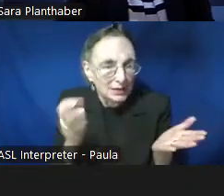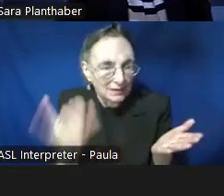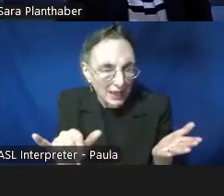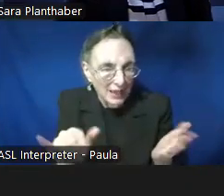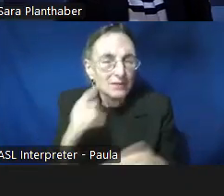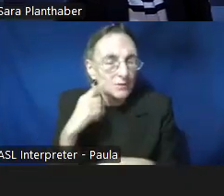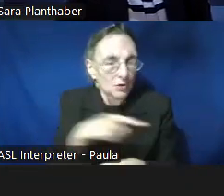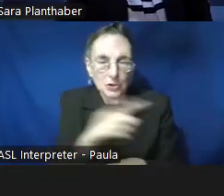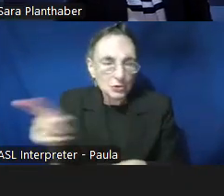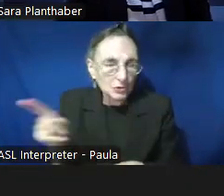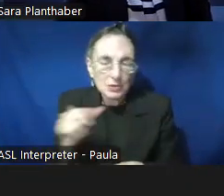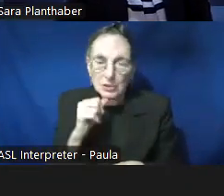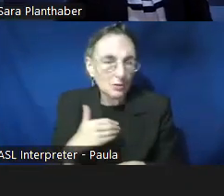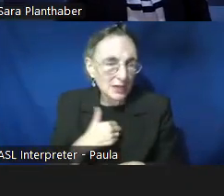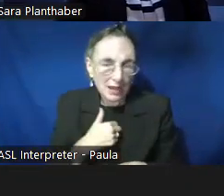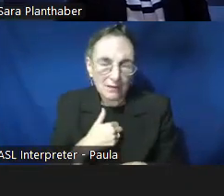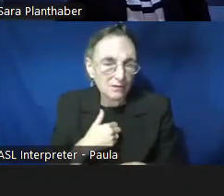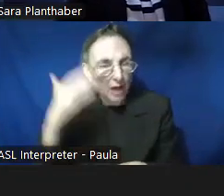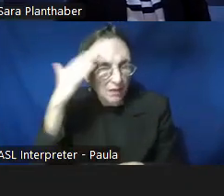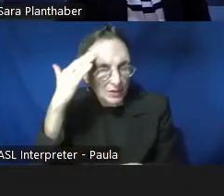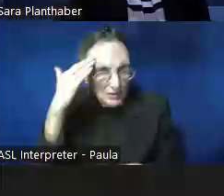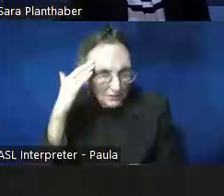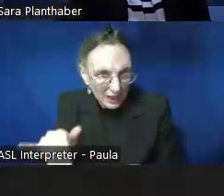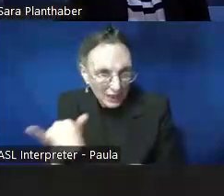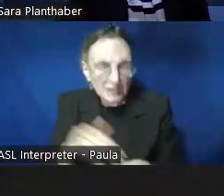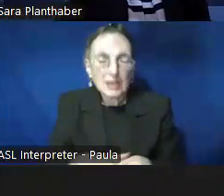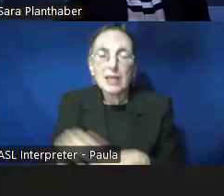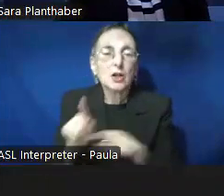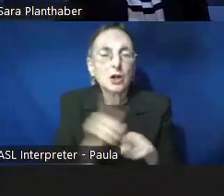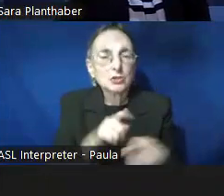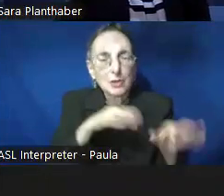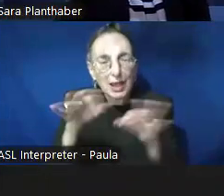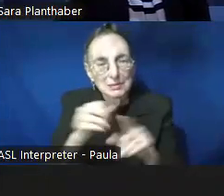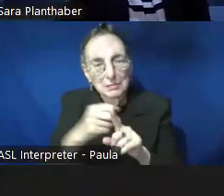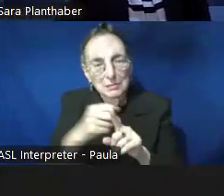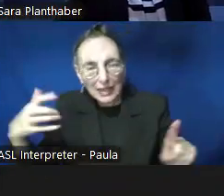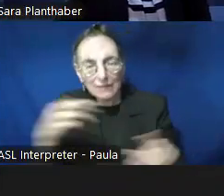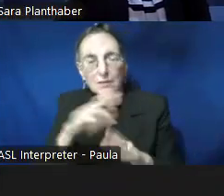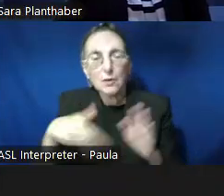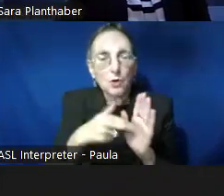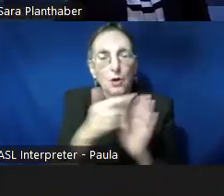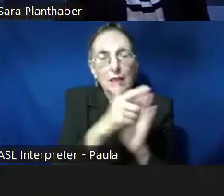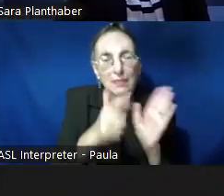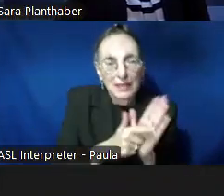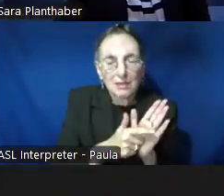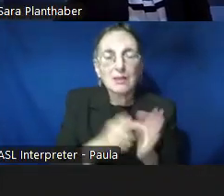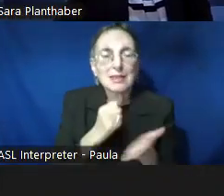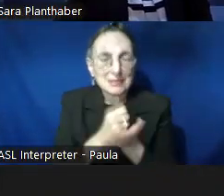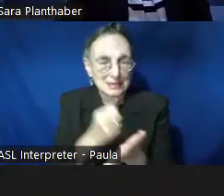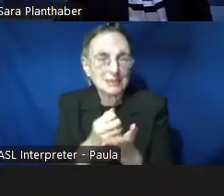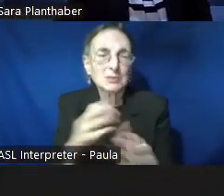not have as much familiarity, and then explain the role that legal assistance providers can have in housing